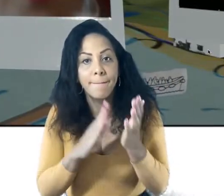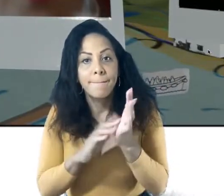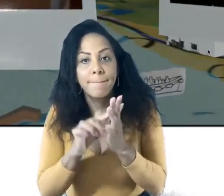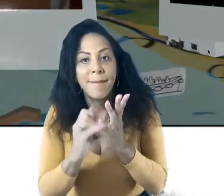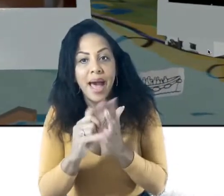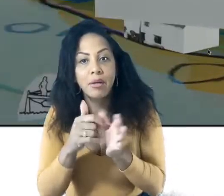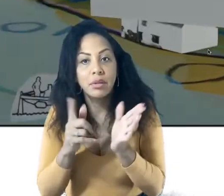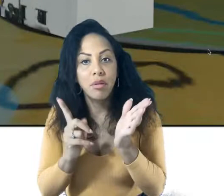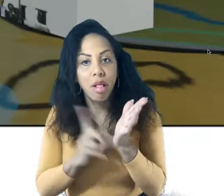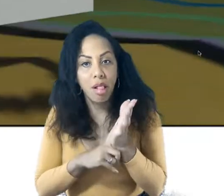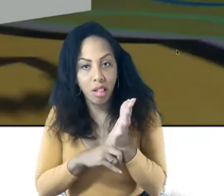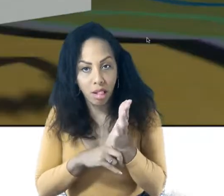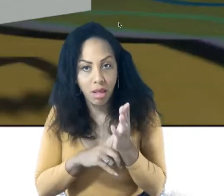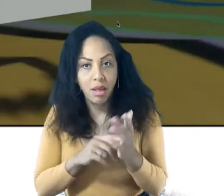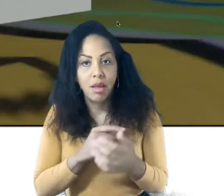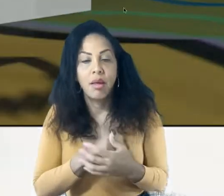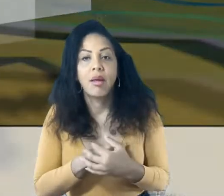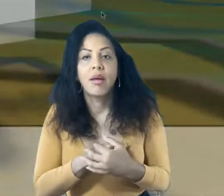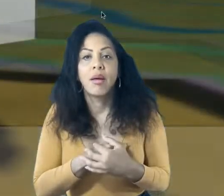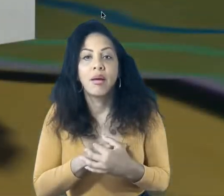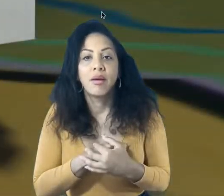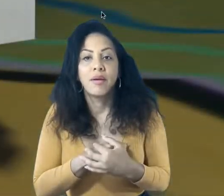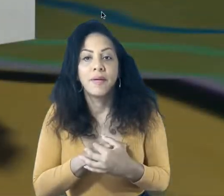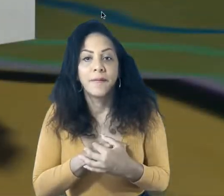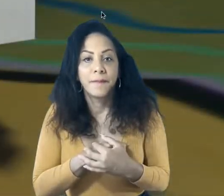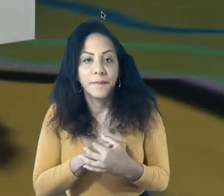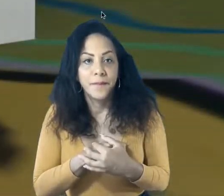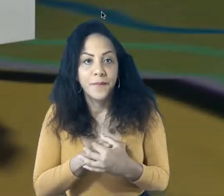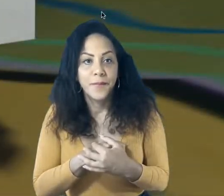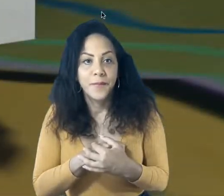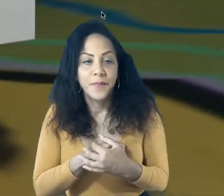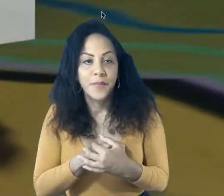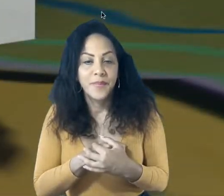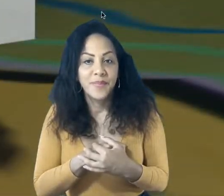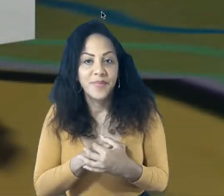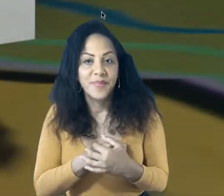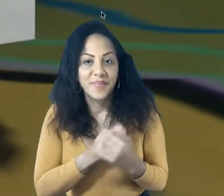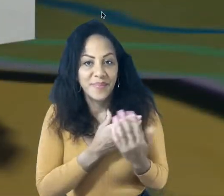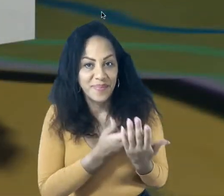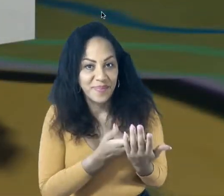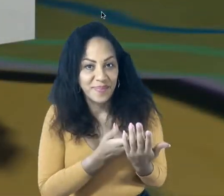here. I am a boy,